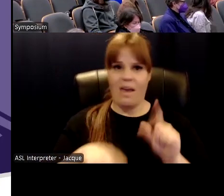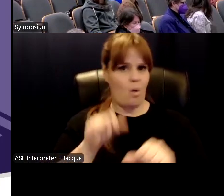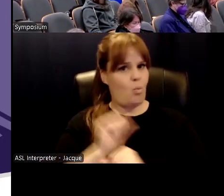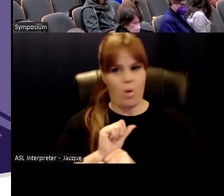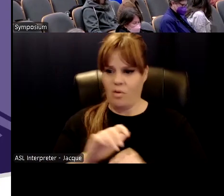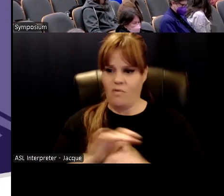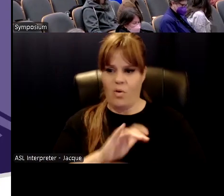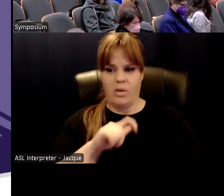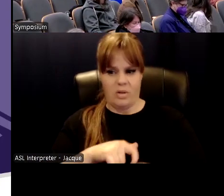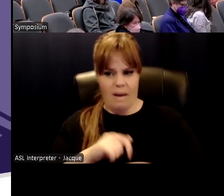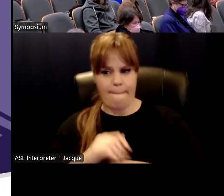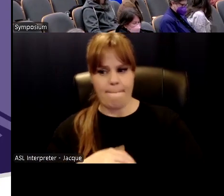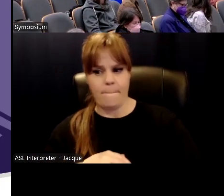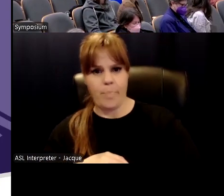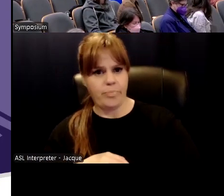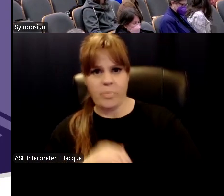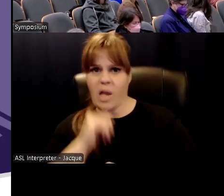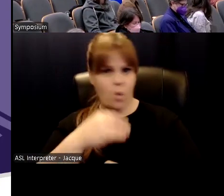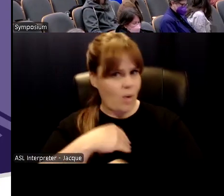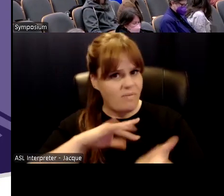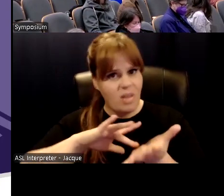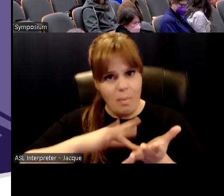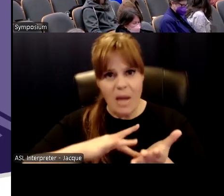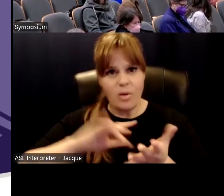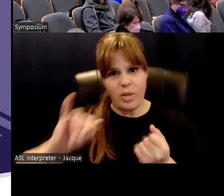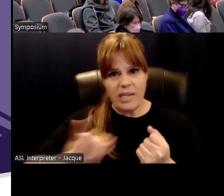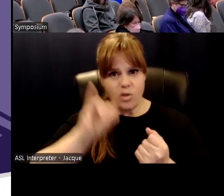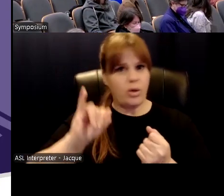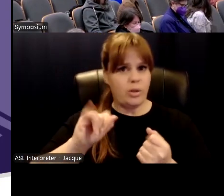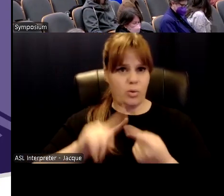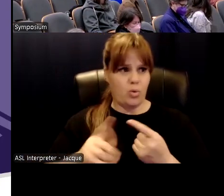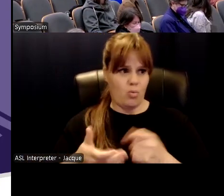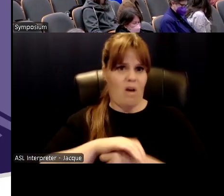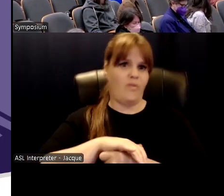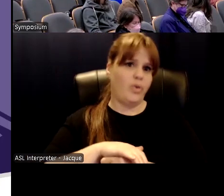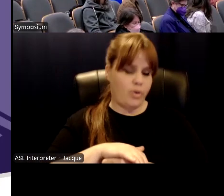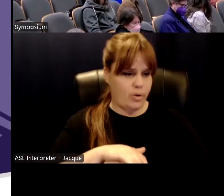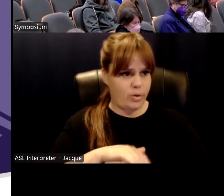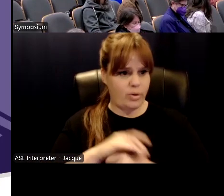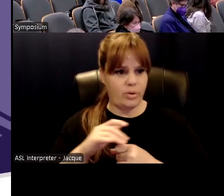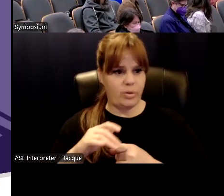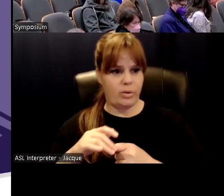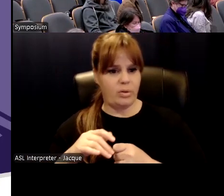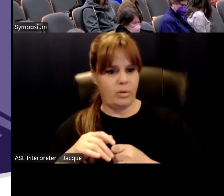full-time, and don't have the medical insurance to cover the